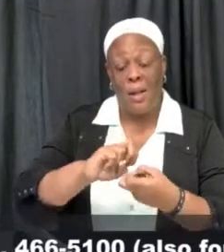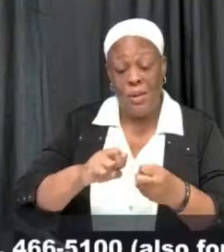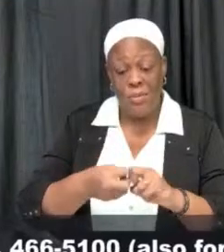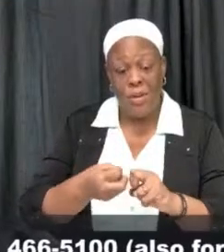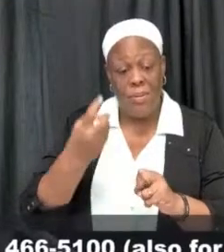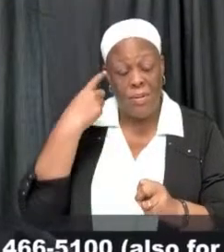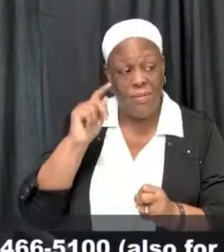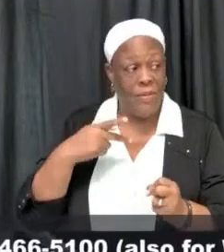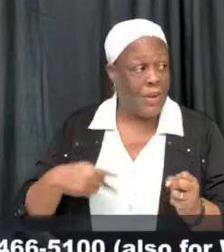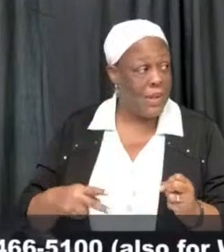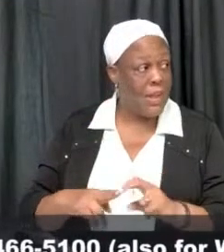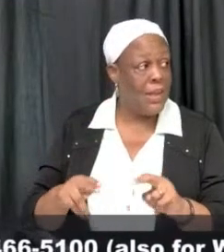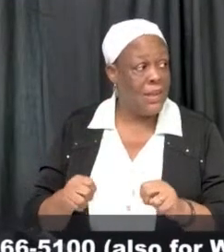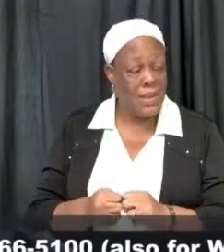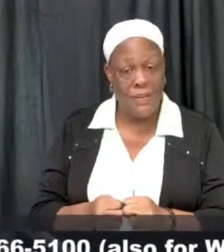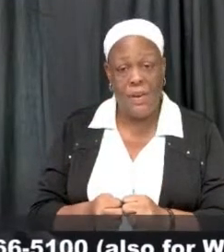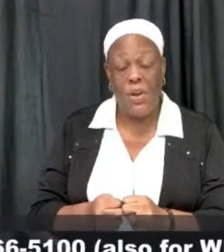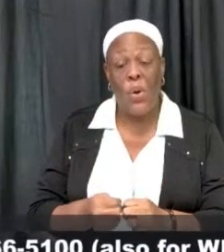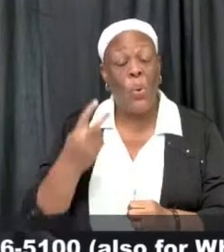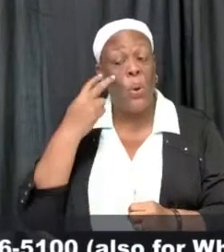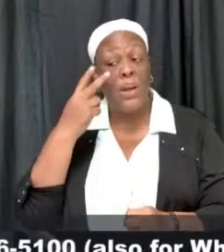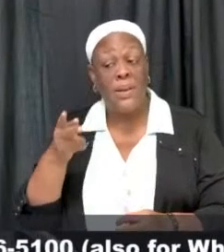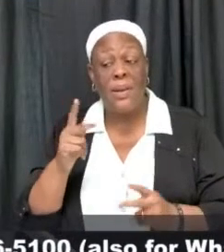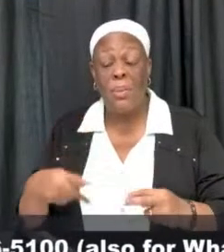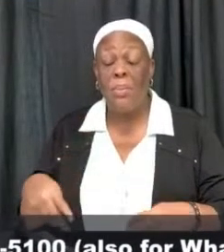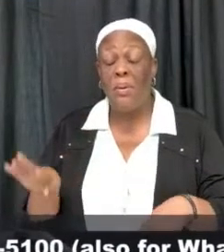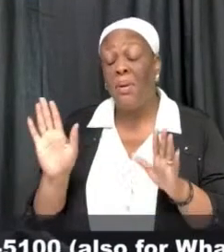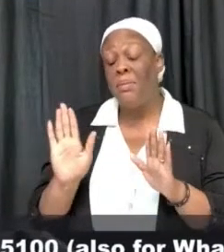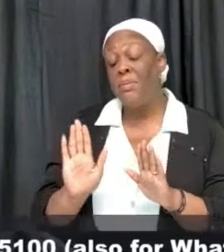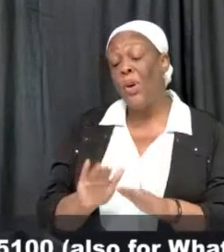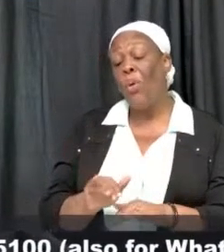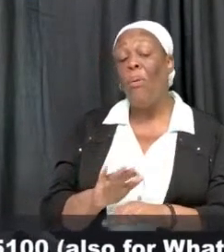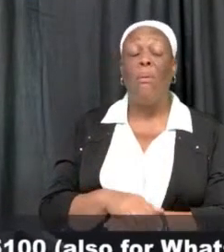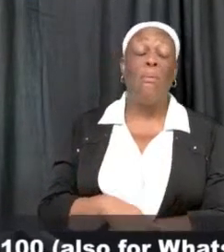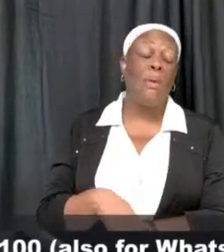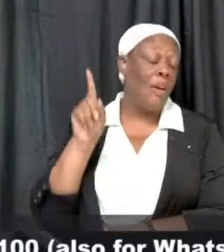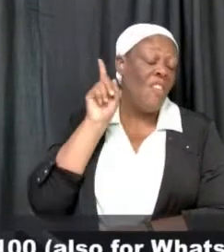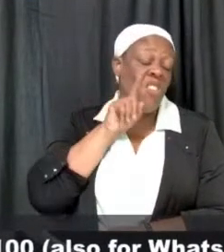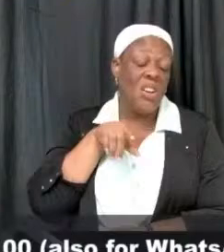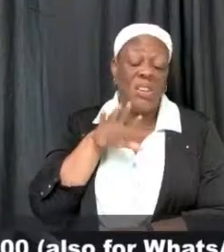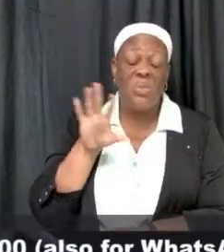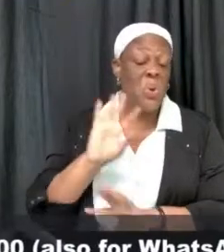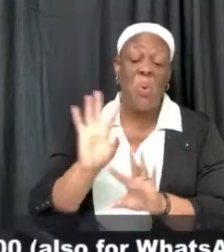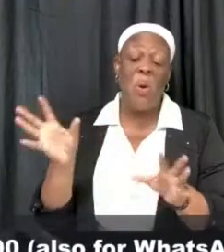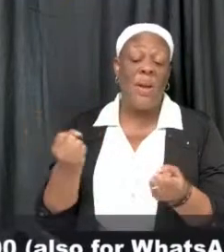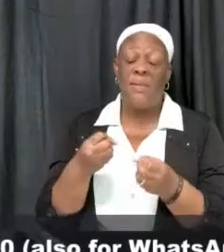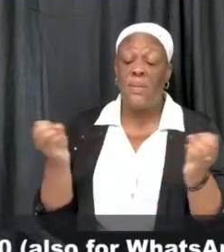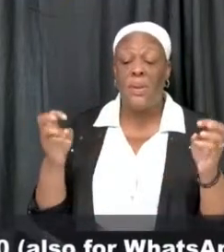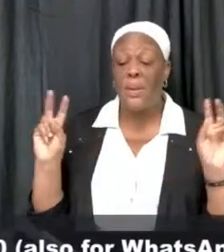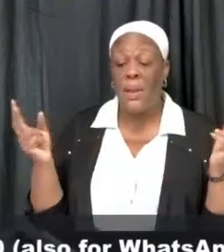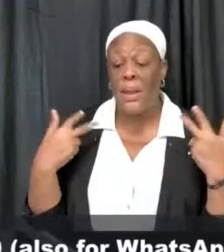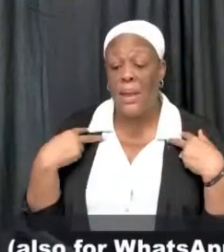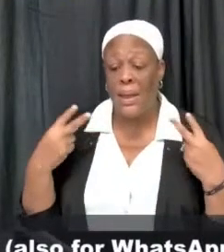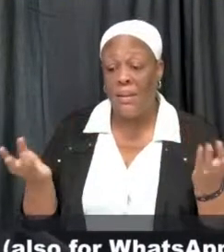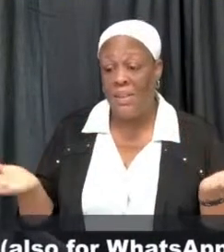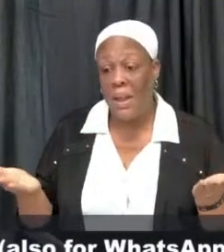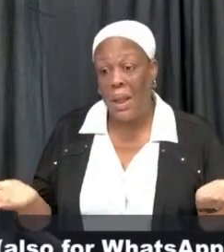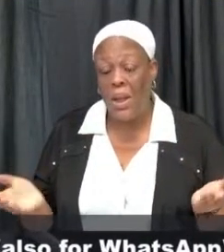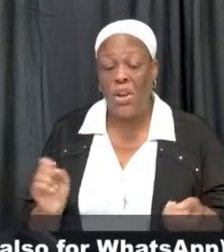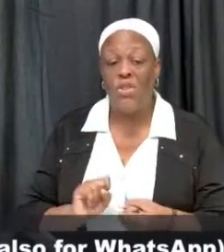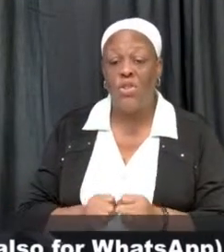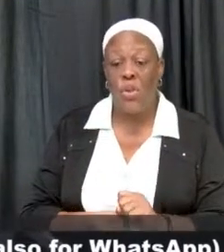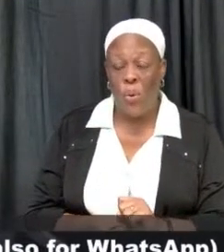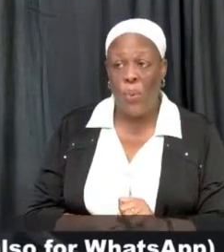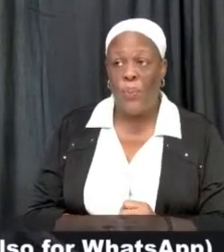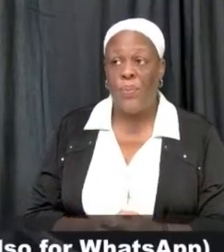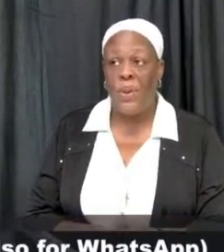see complacency setting in and persons getting a false sense of health security. We see this